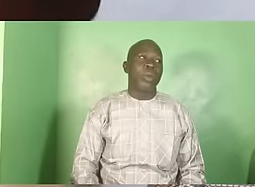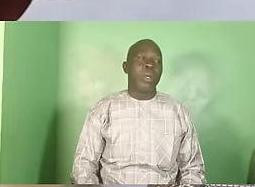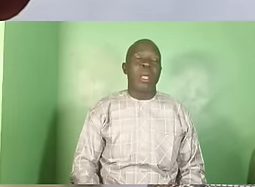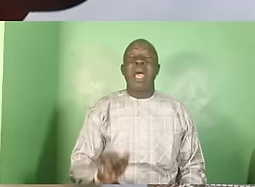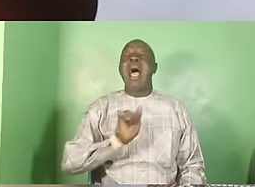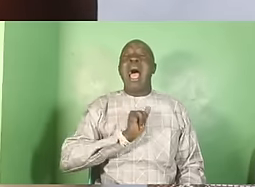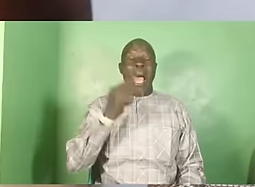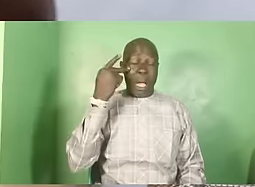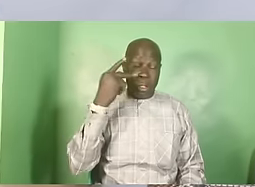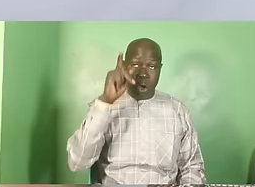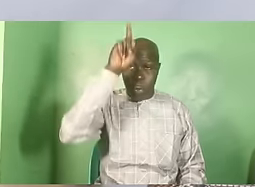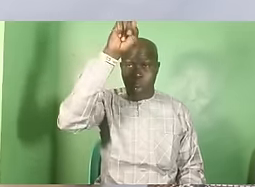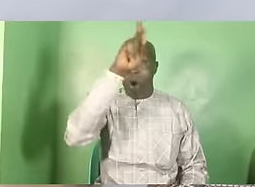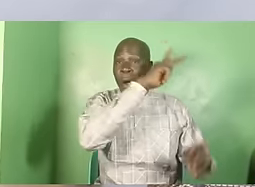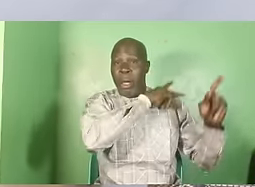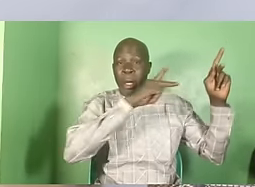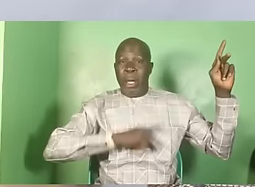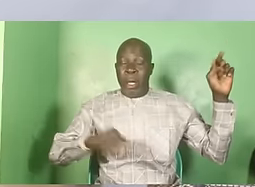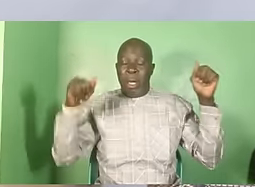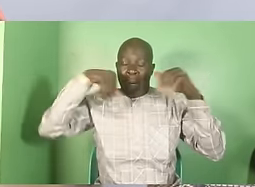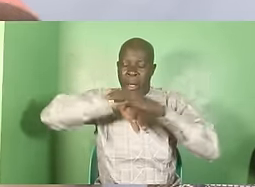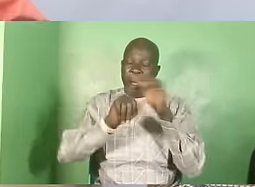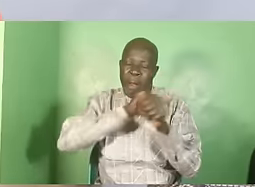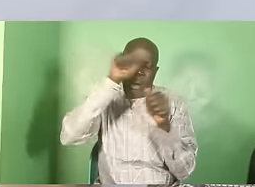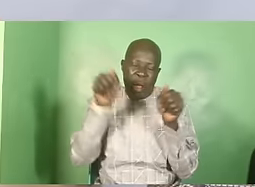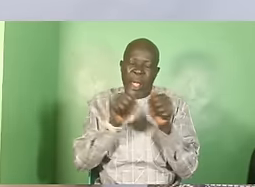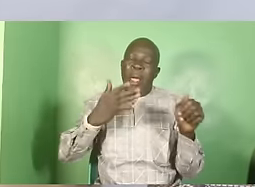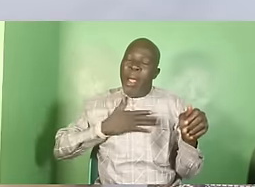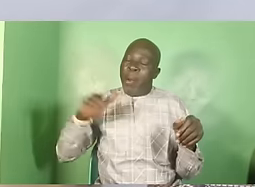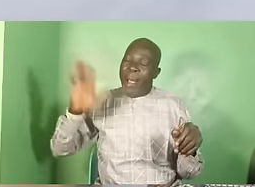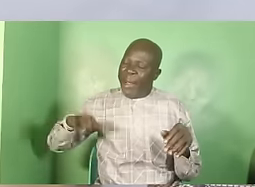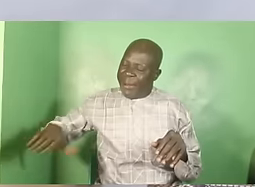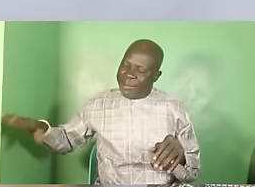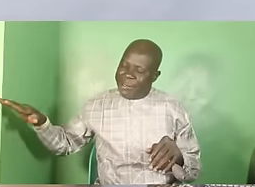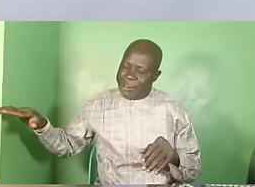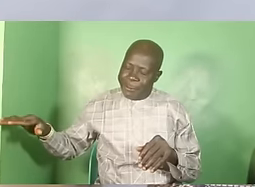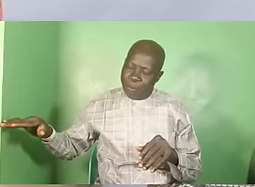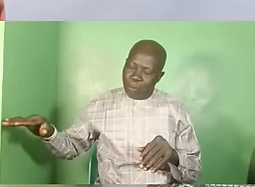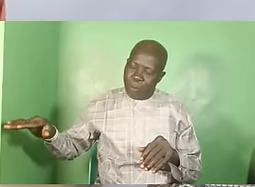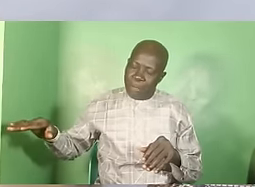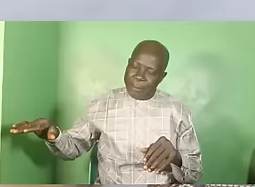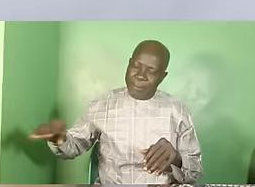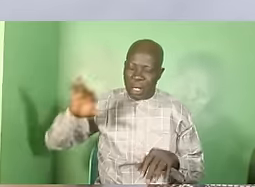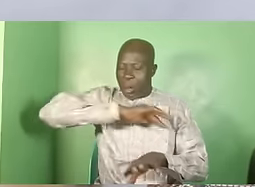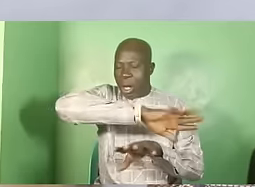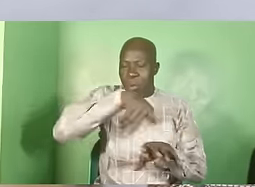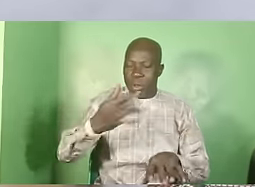something. Let us have back of phone ara mi. Mo ti back of phone ara. Ninu awon omo tani. Among his son. Ninu awon omo re. Among his son. Omo